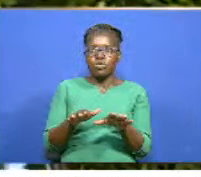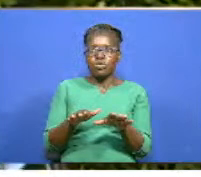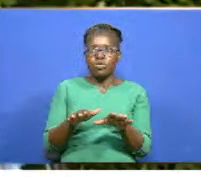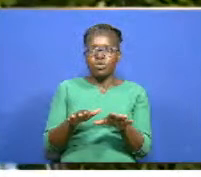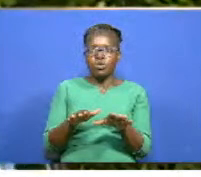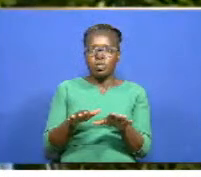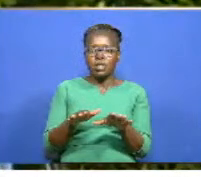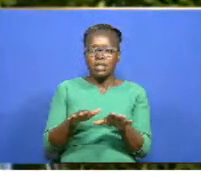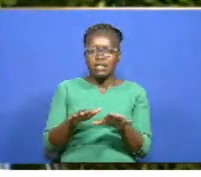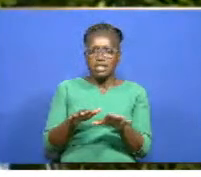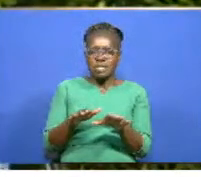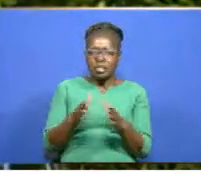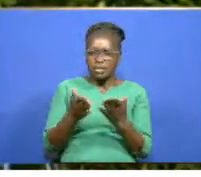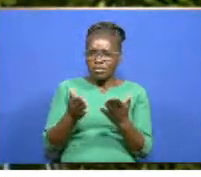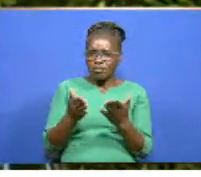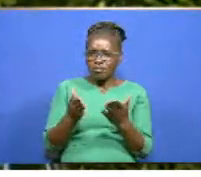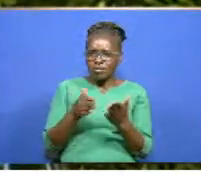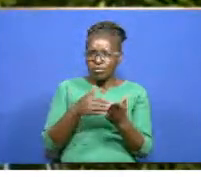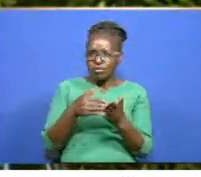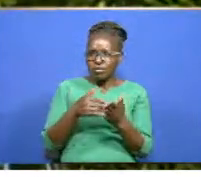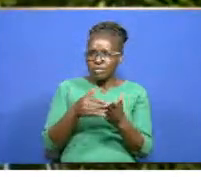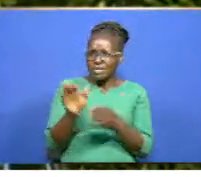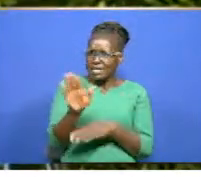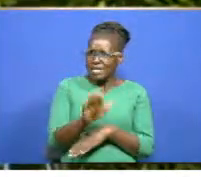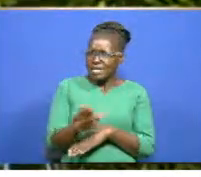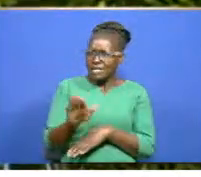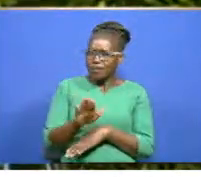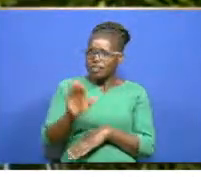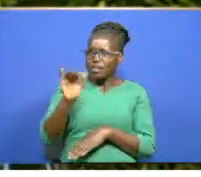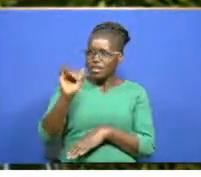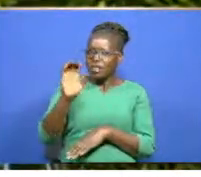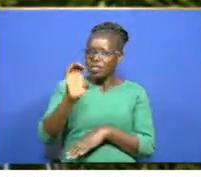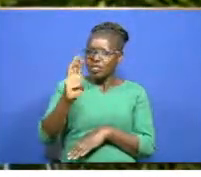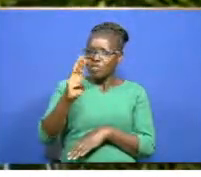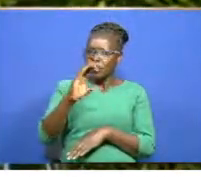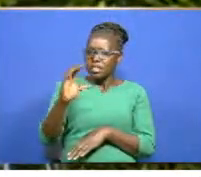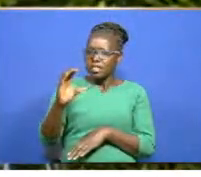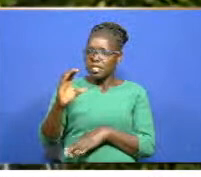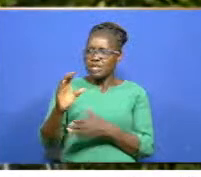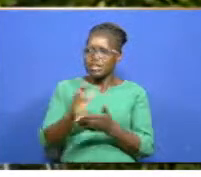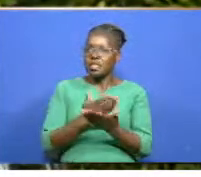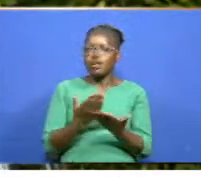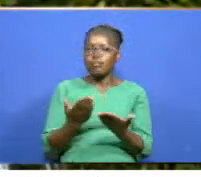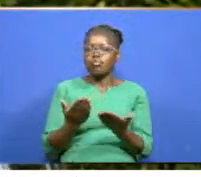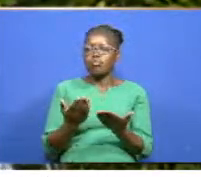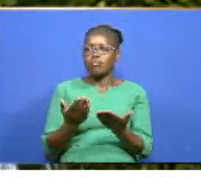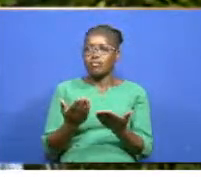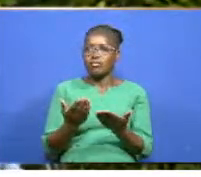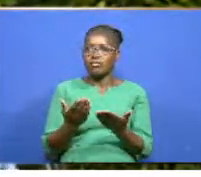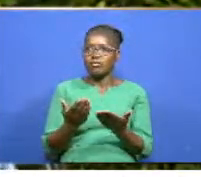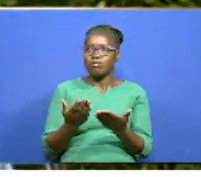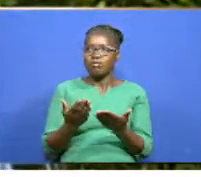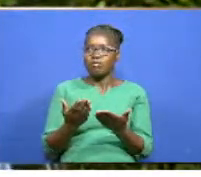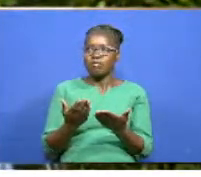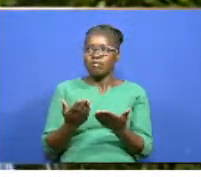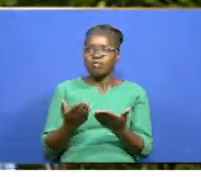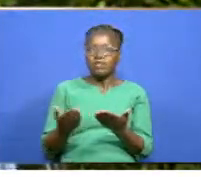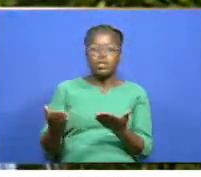delicate areas of the IBC operation. Some of them have even been